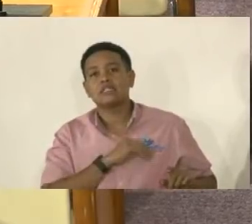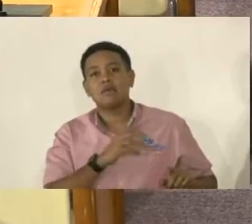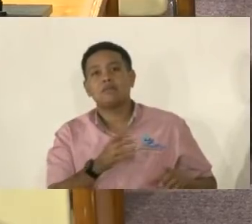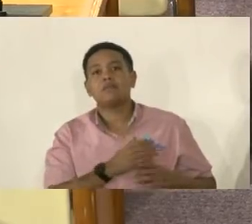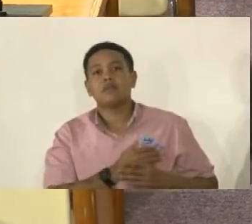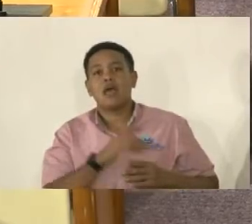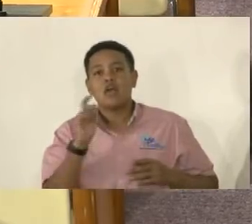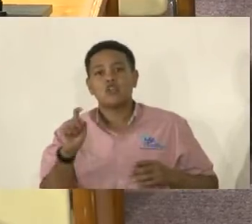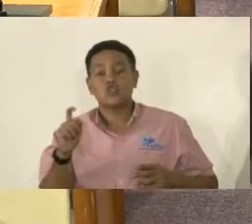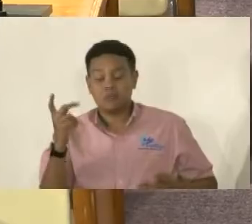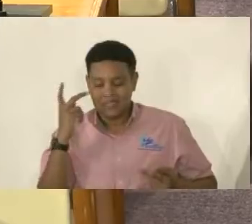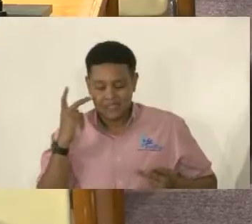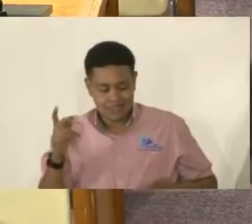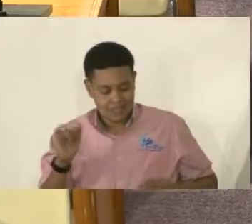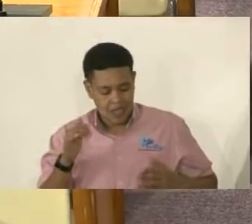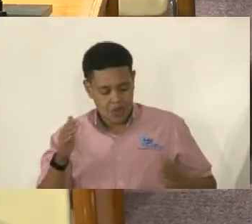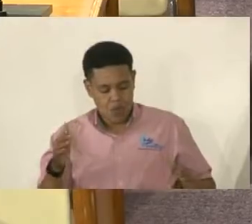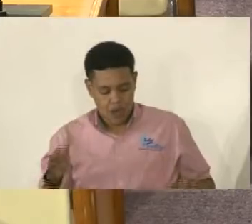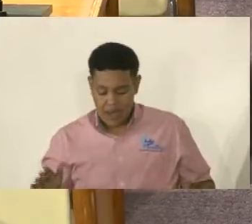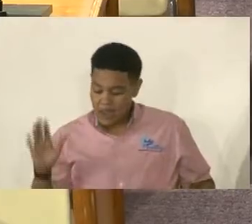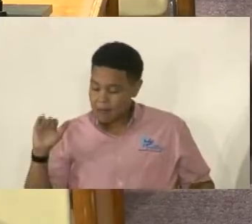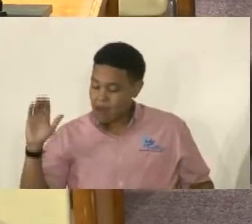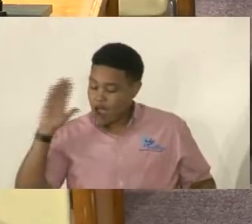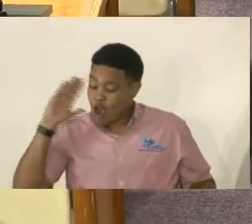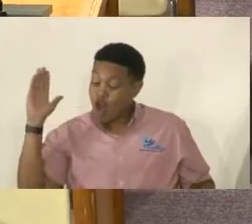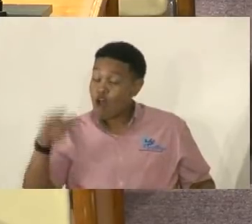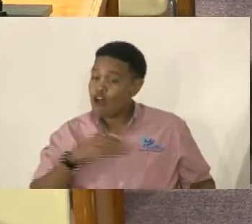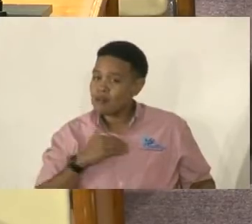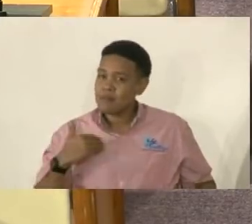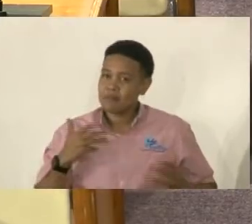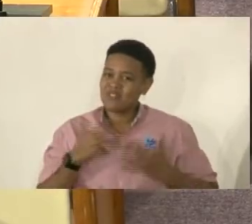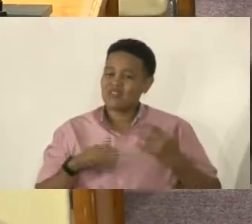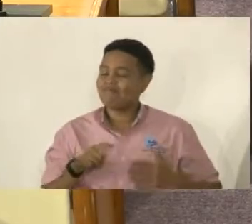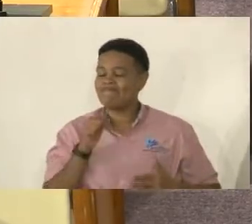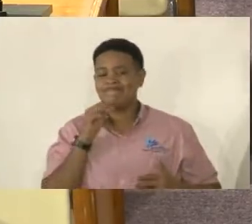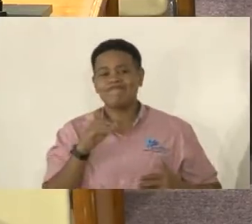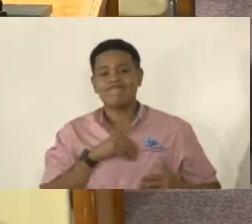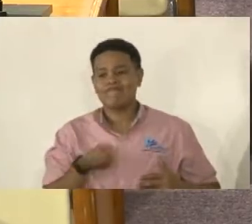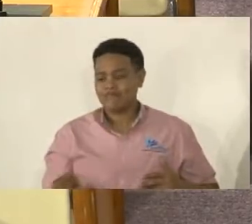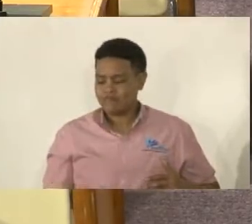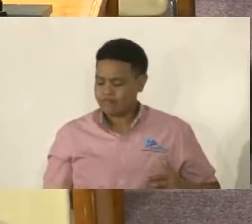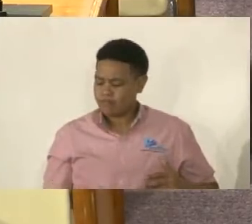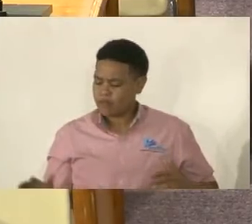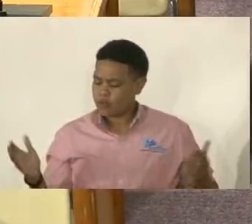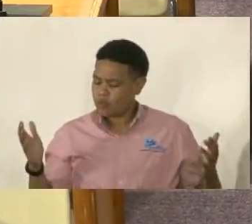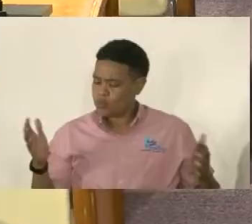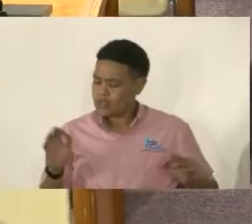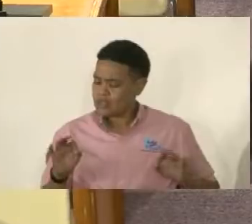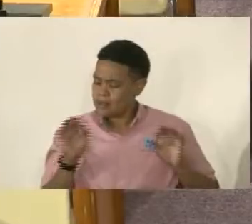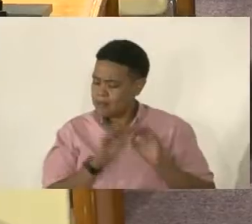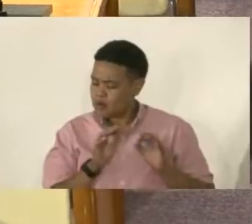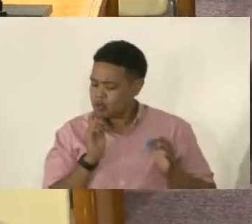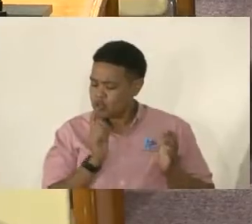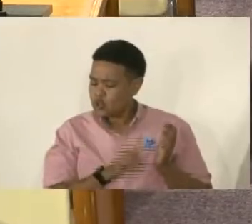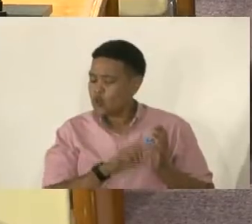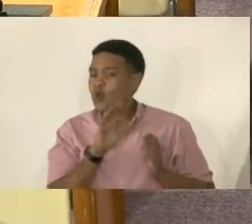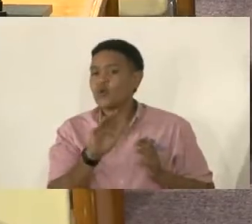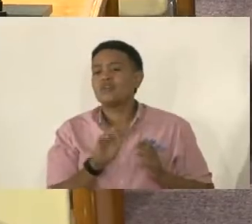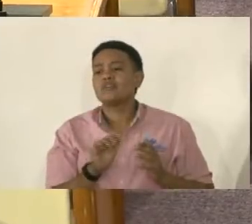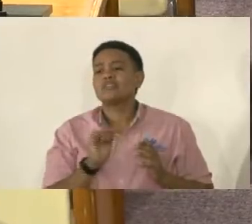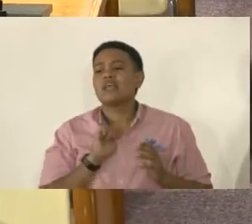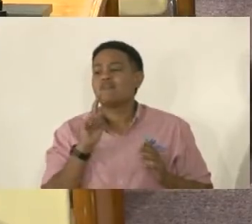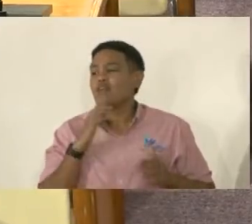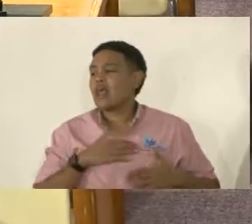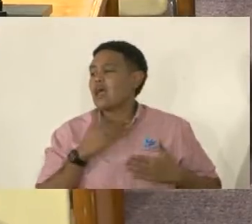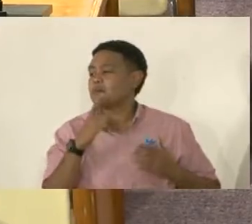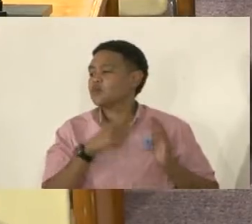and should be seen as such by all members of society. But what's important to note, and I'm glad he showed